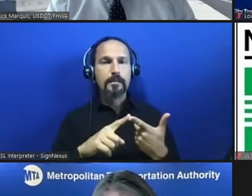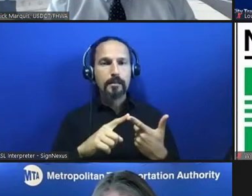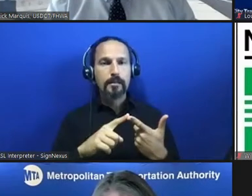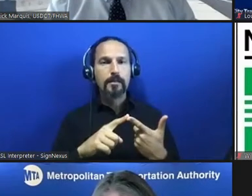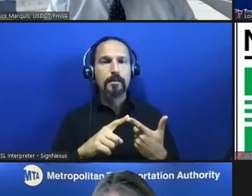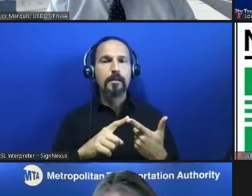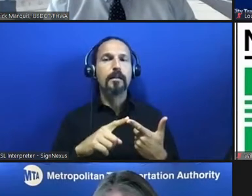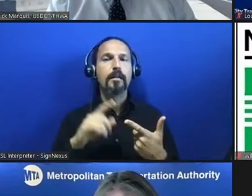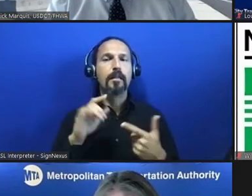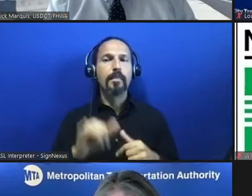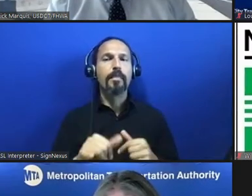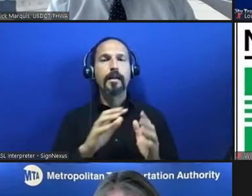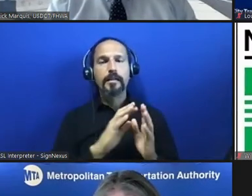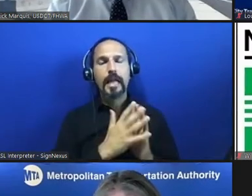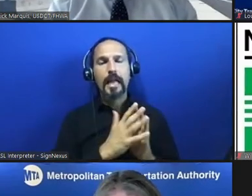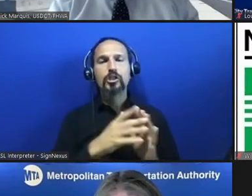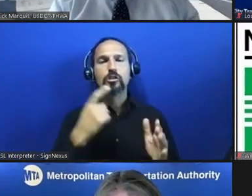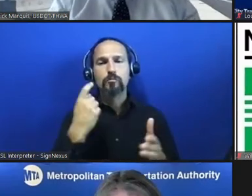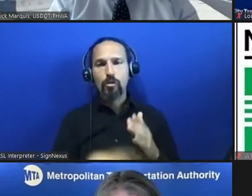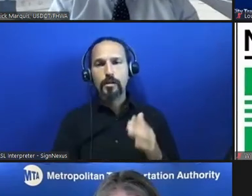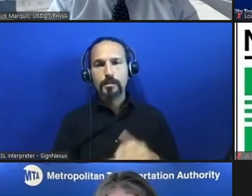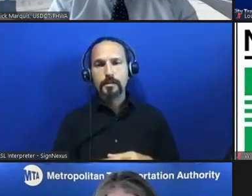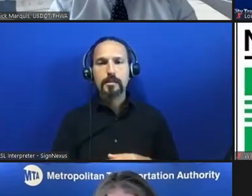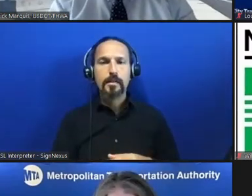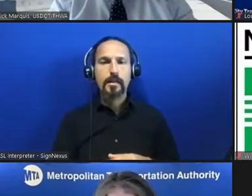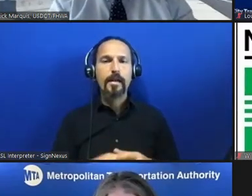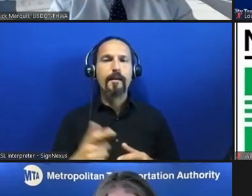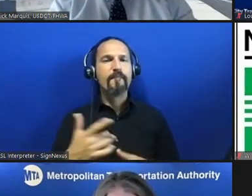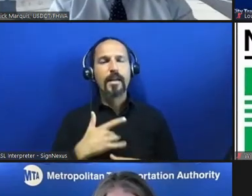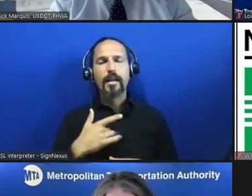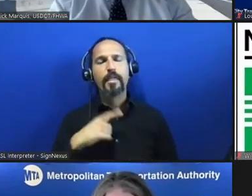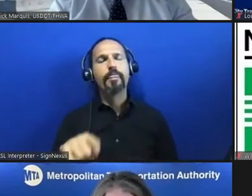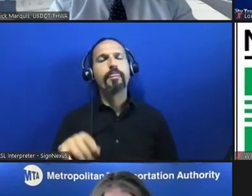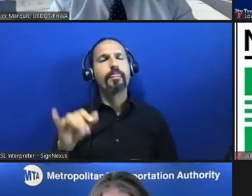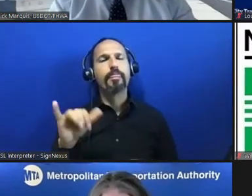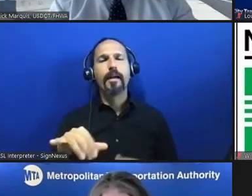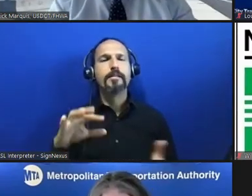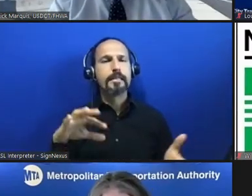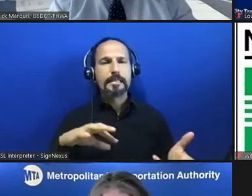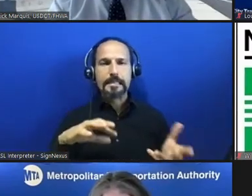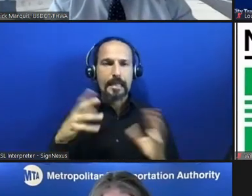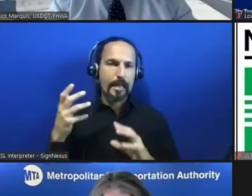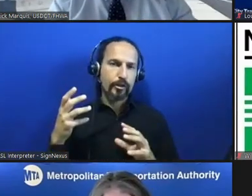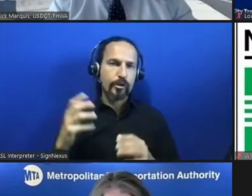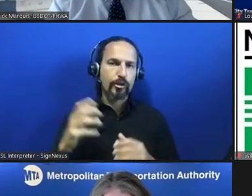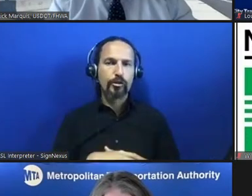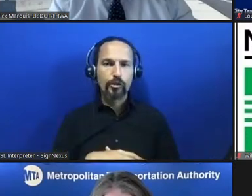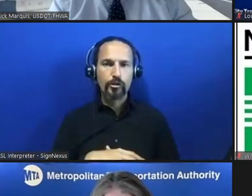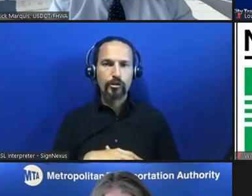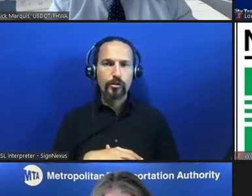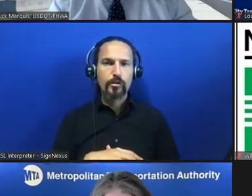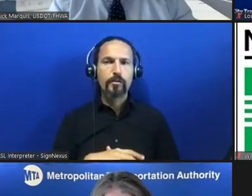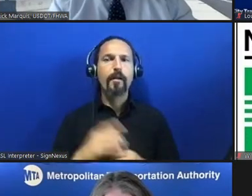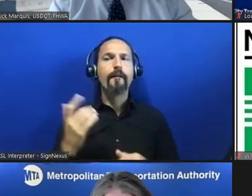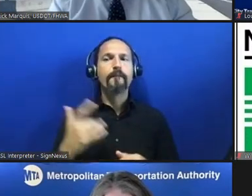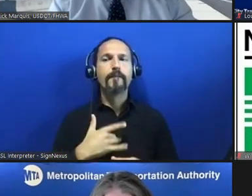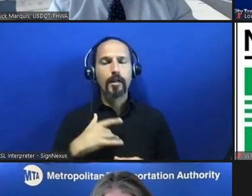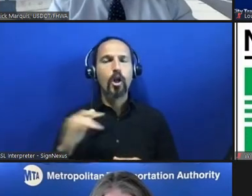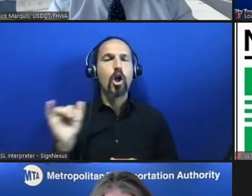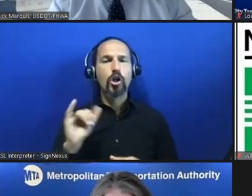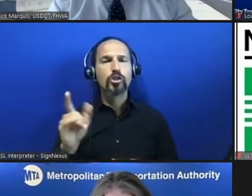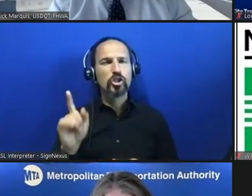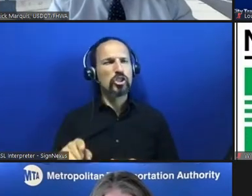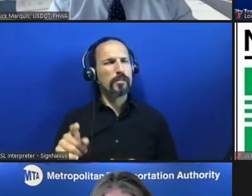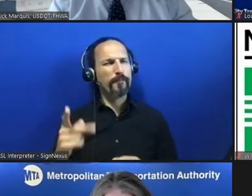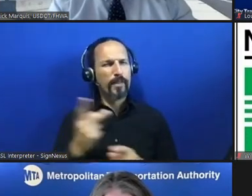the congestion pricing I think this is a disaster and I think that we should also ask